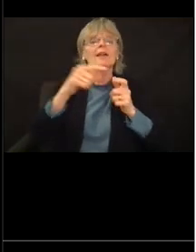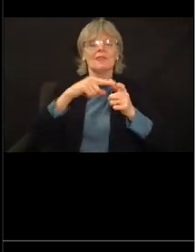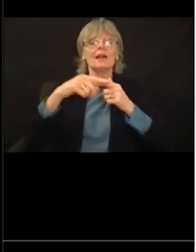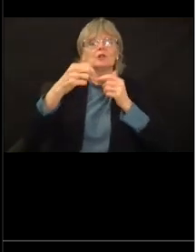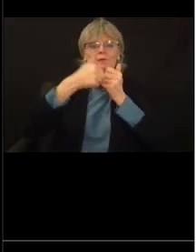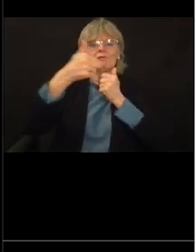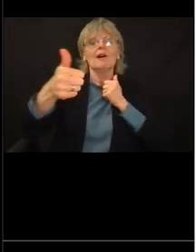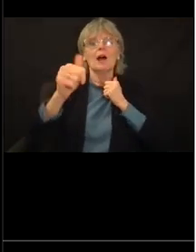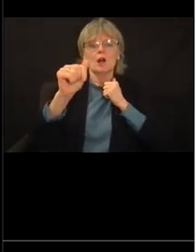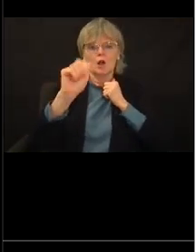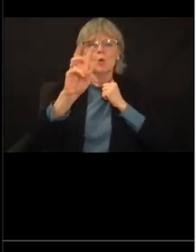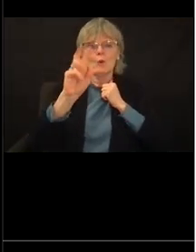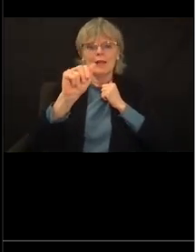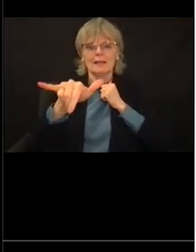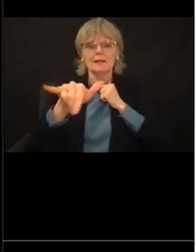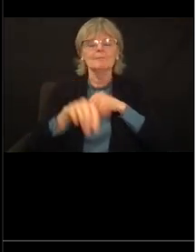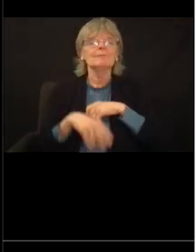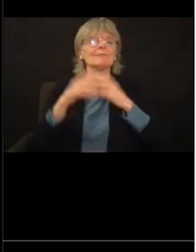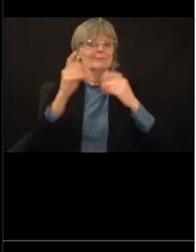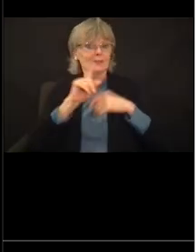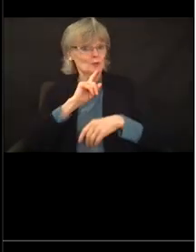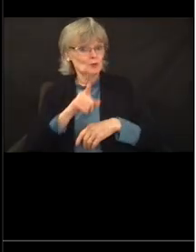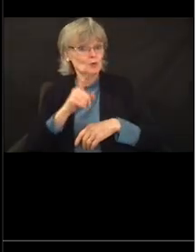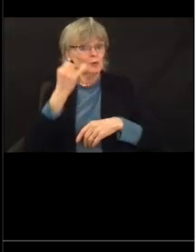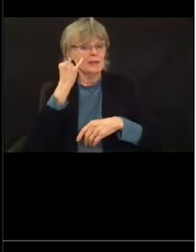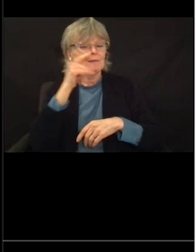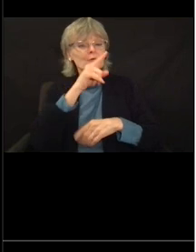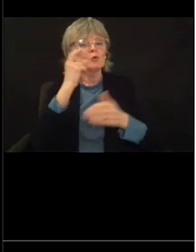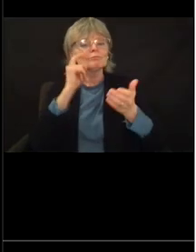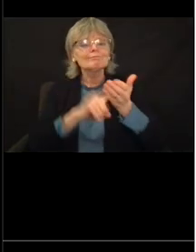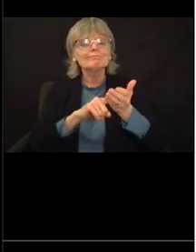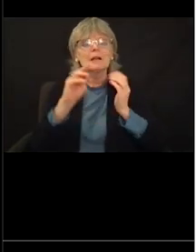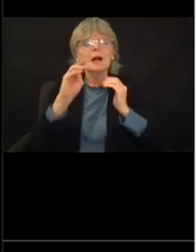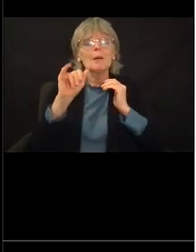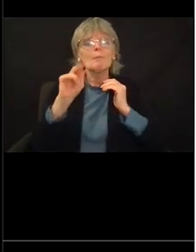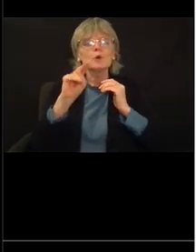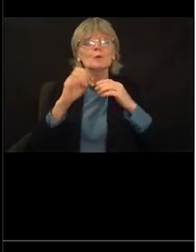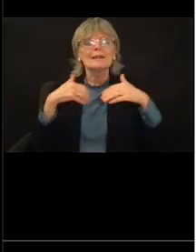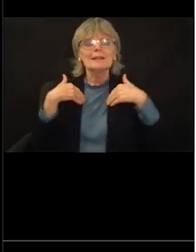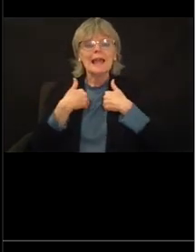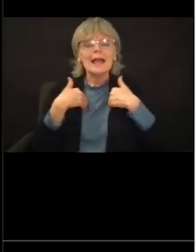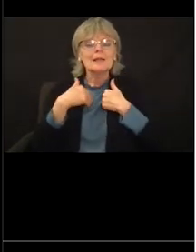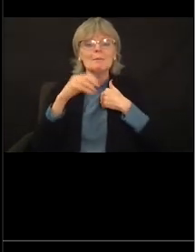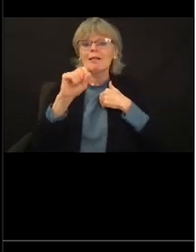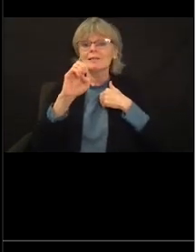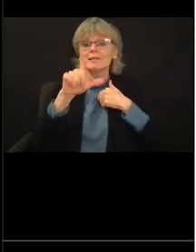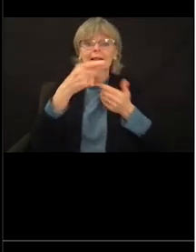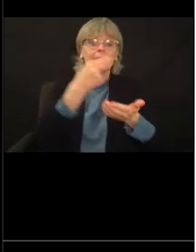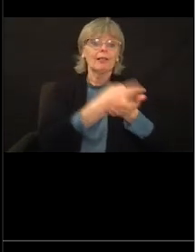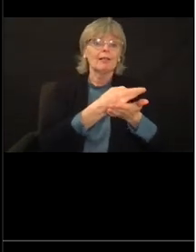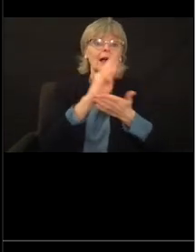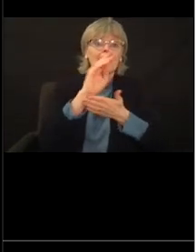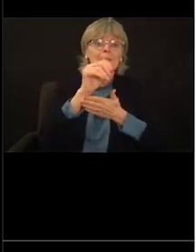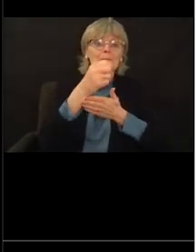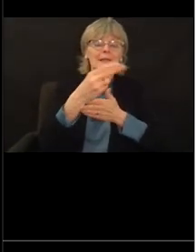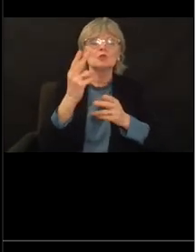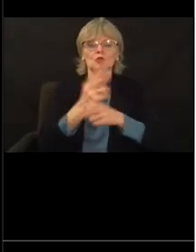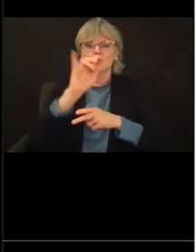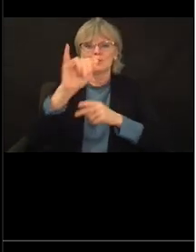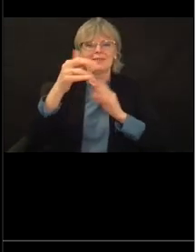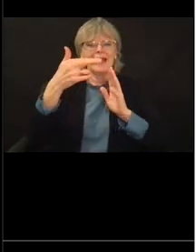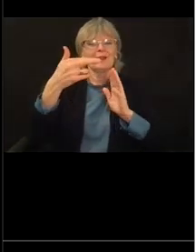that's true, again, if you're in another part of the country, if you see a marine mammal, if you see any kind of seal on the beach, to use Wendy's rule of thumb. I